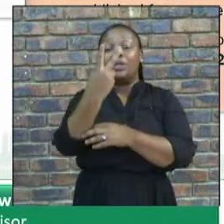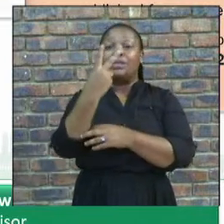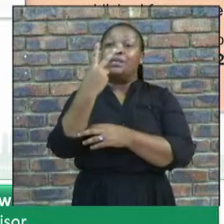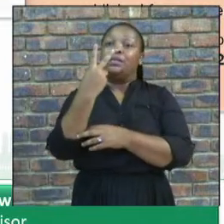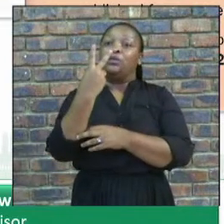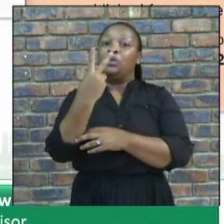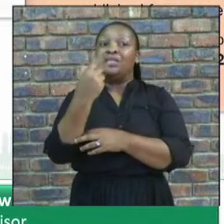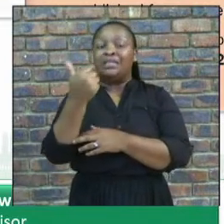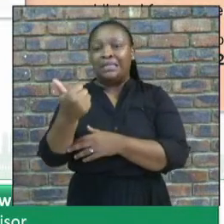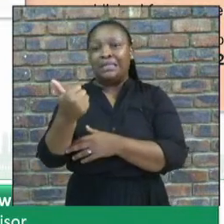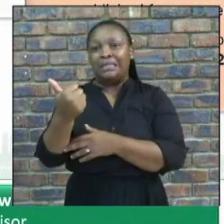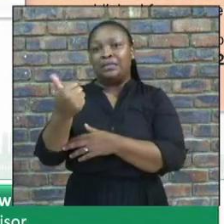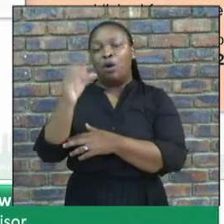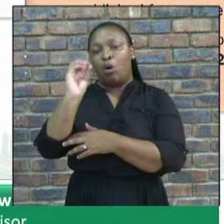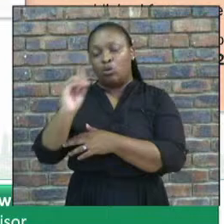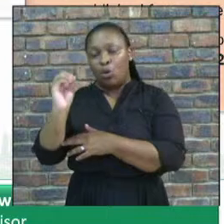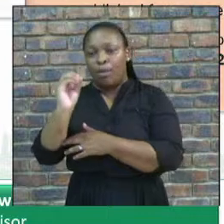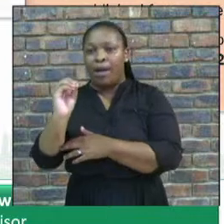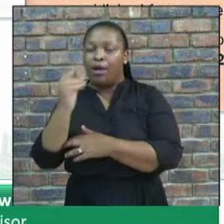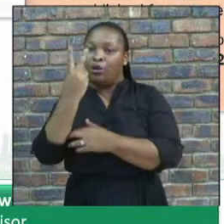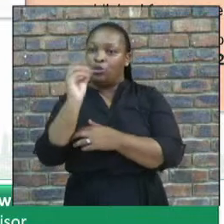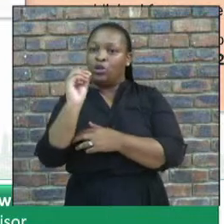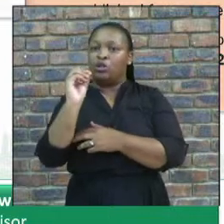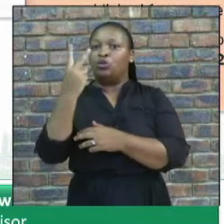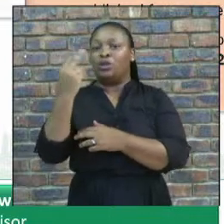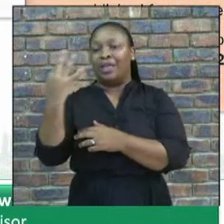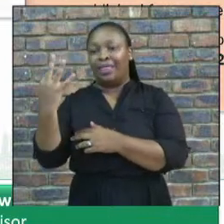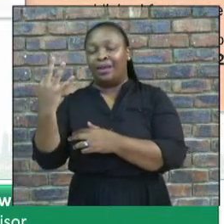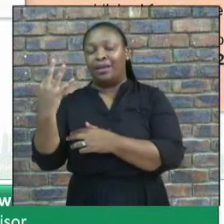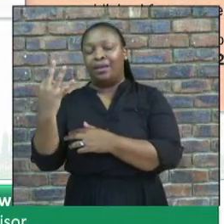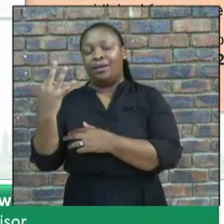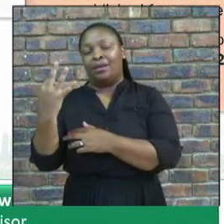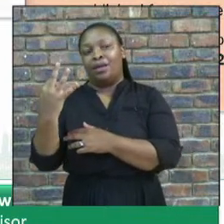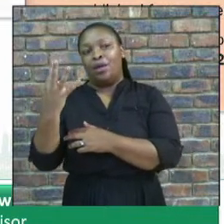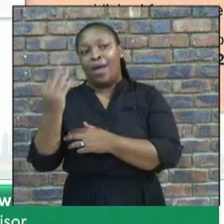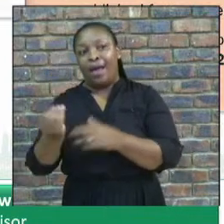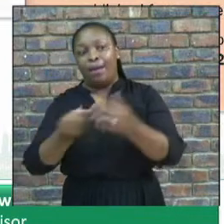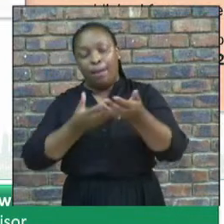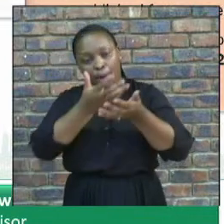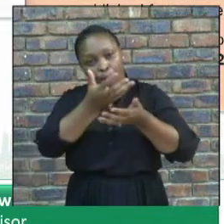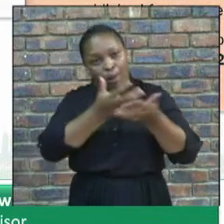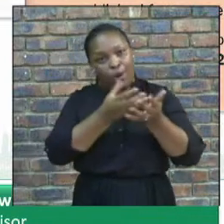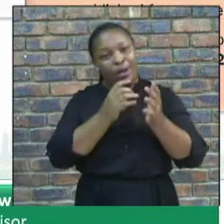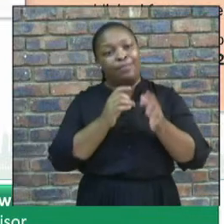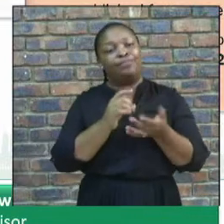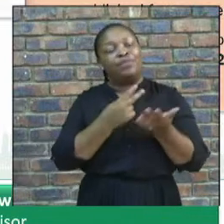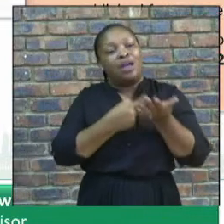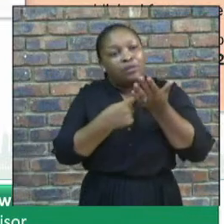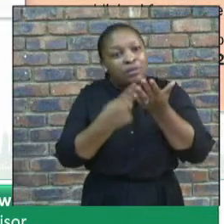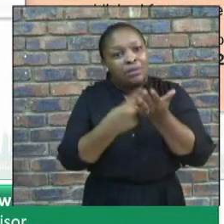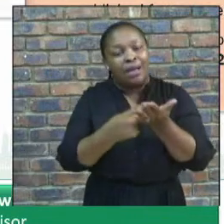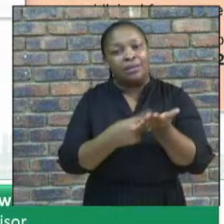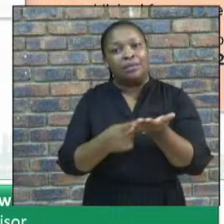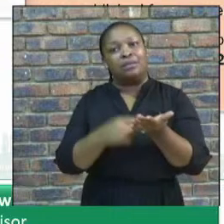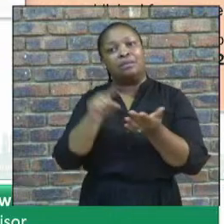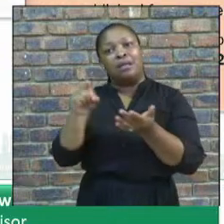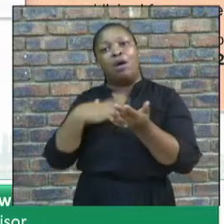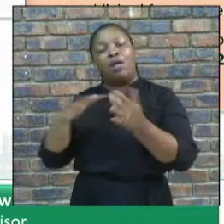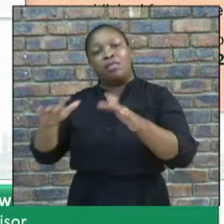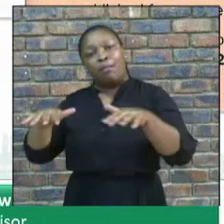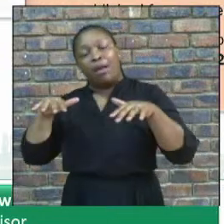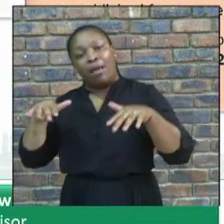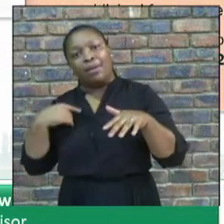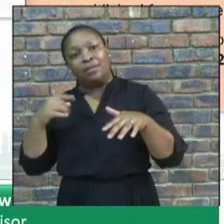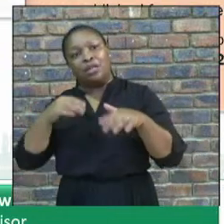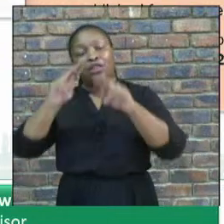October 2023, there was a deliberation on the bill in the National Assembly, and the